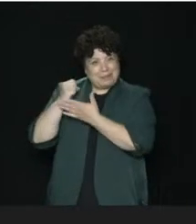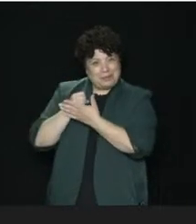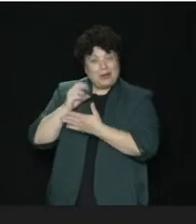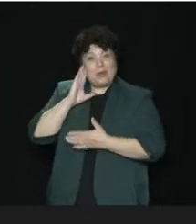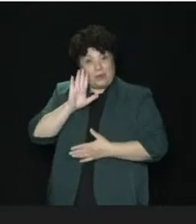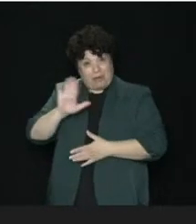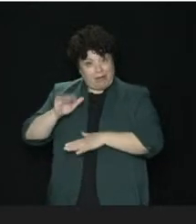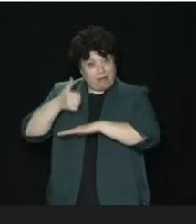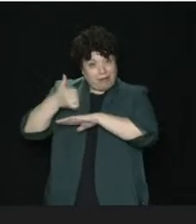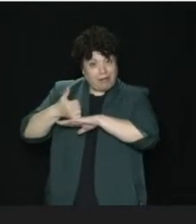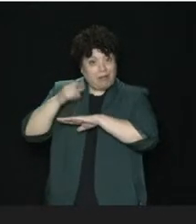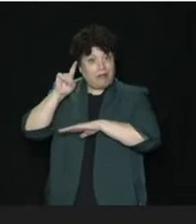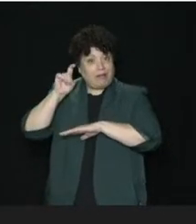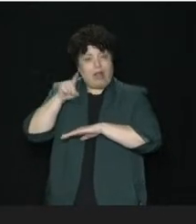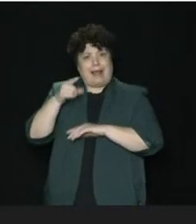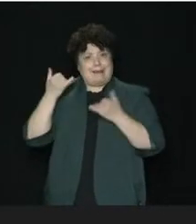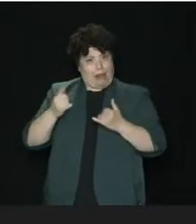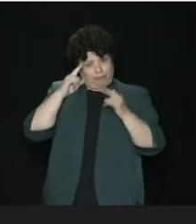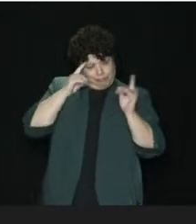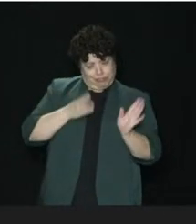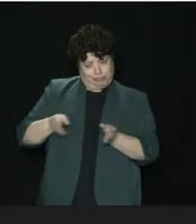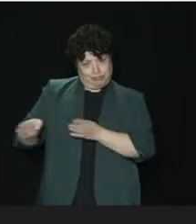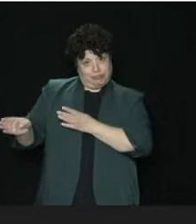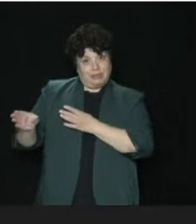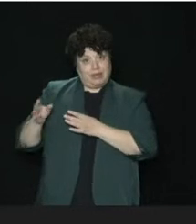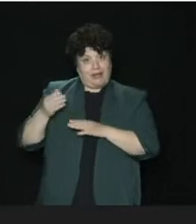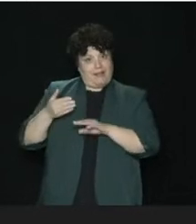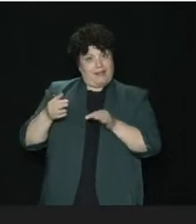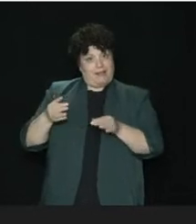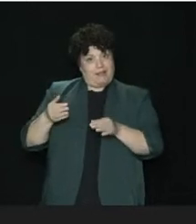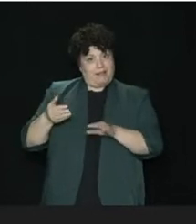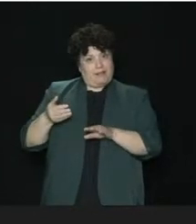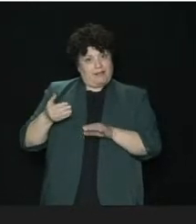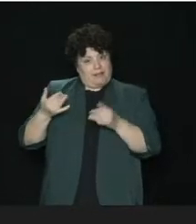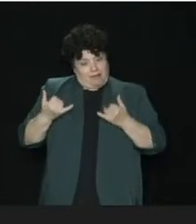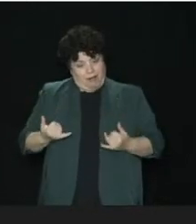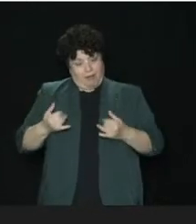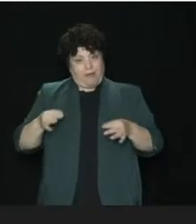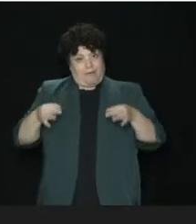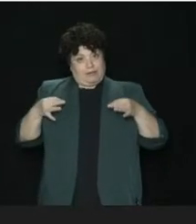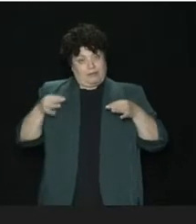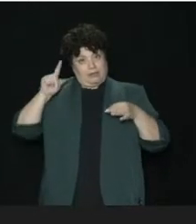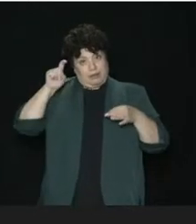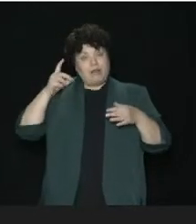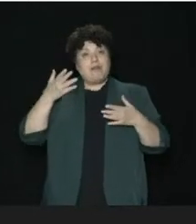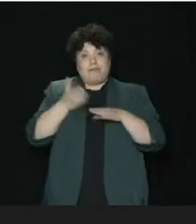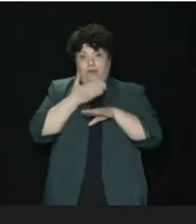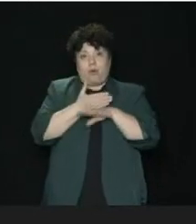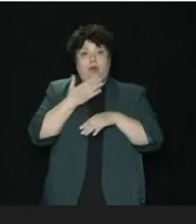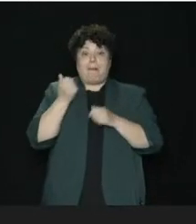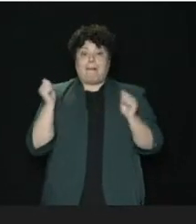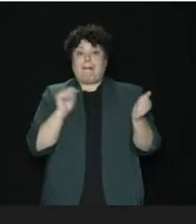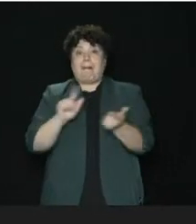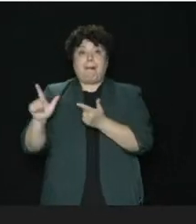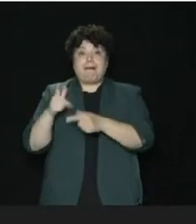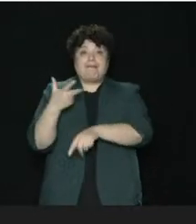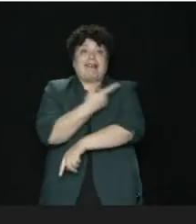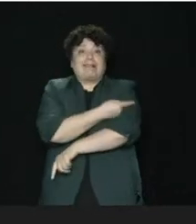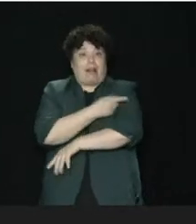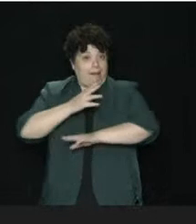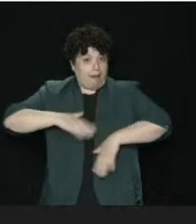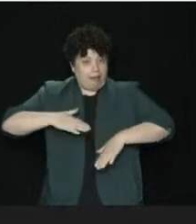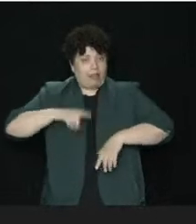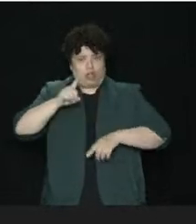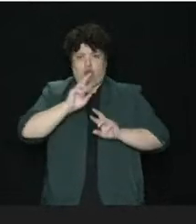create ahead of the time that everyone has access to vaccines, so before the time